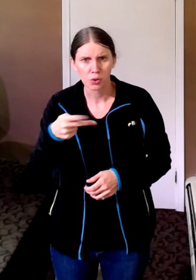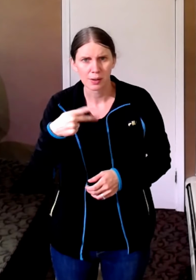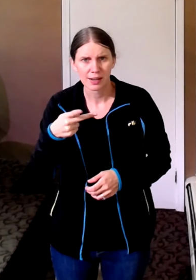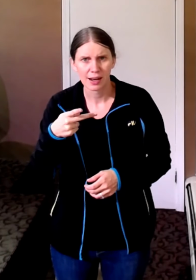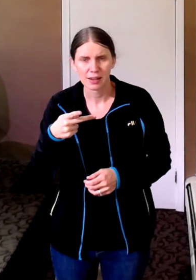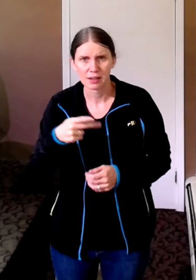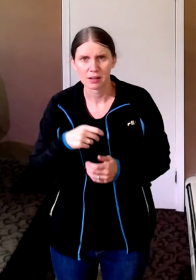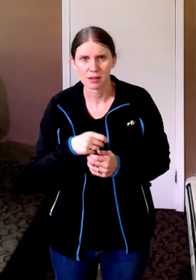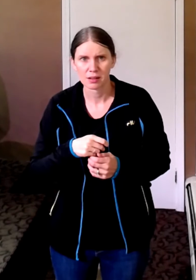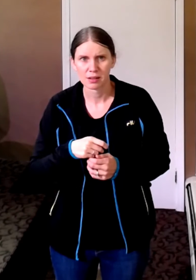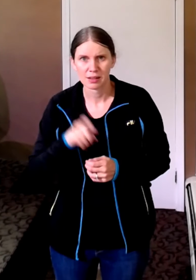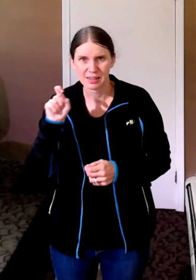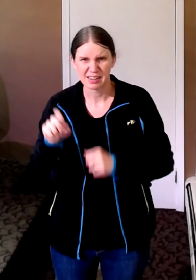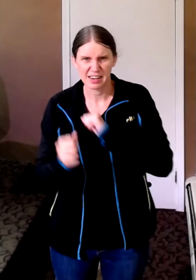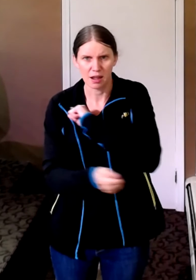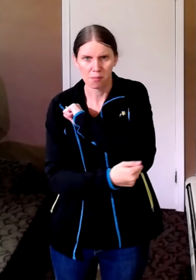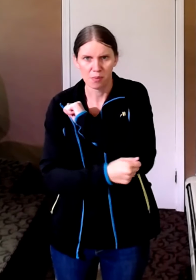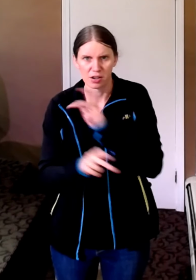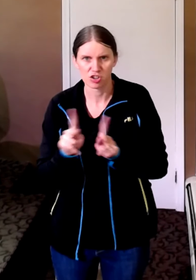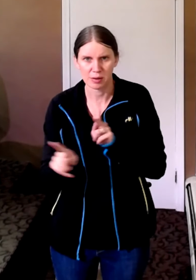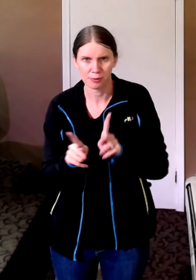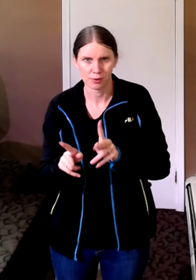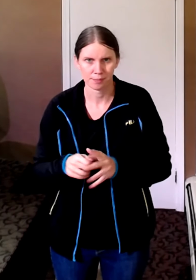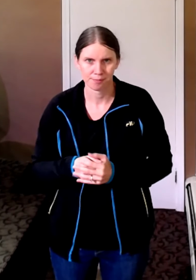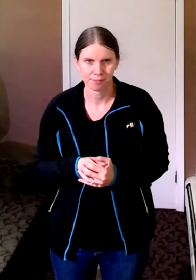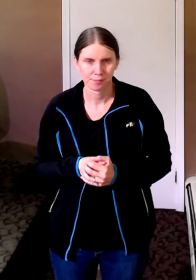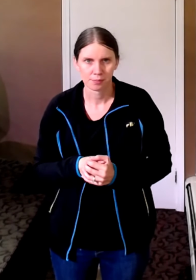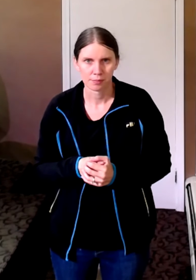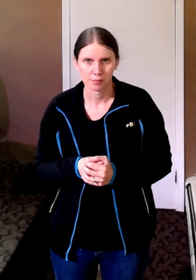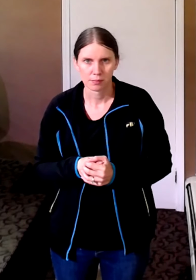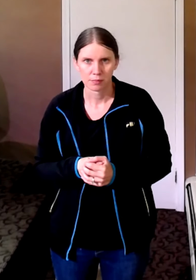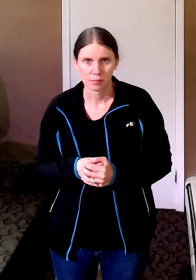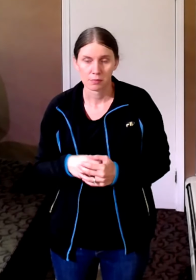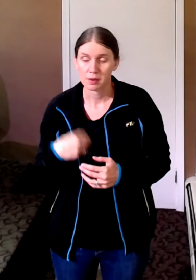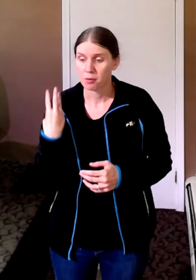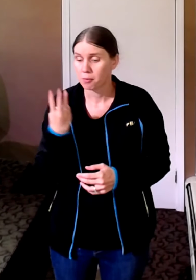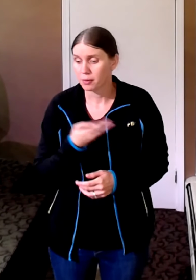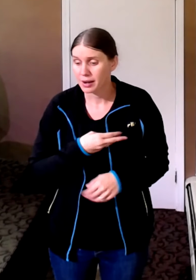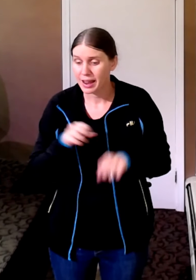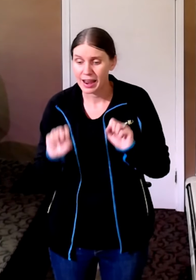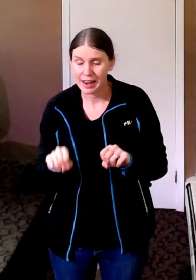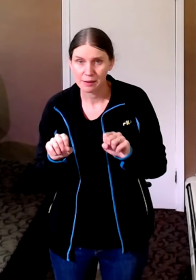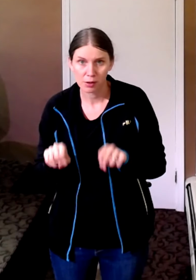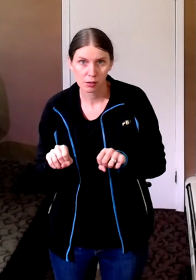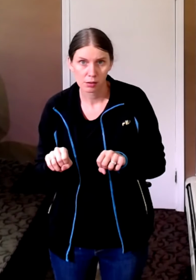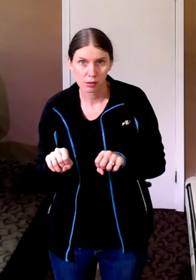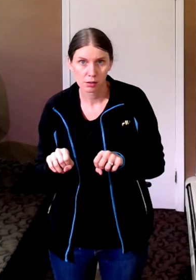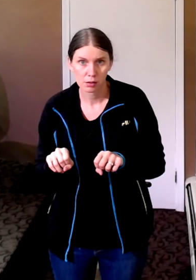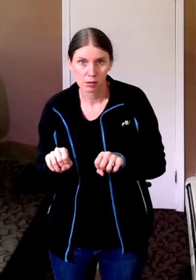I need to punish people? What we're able to do